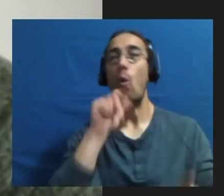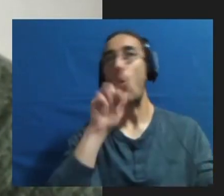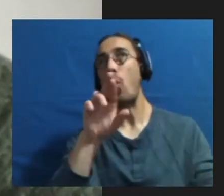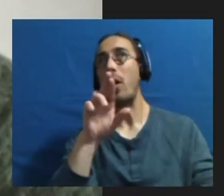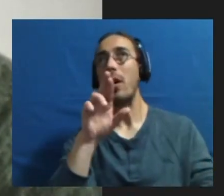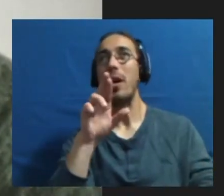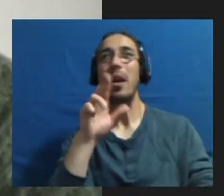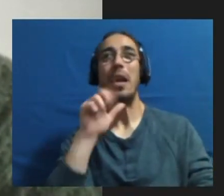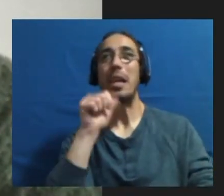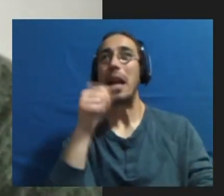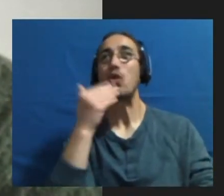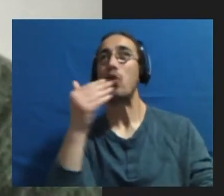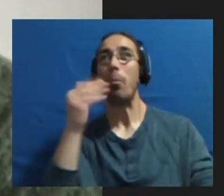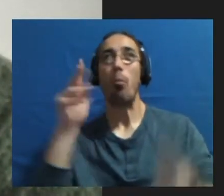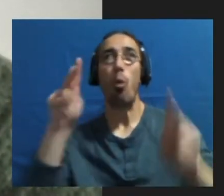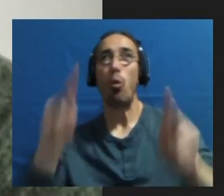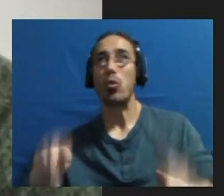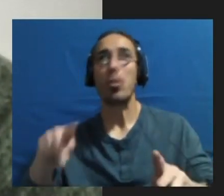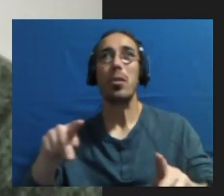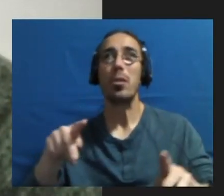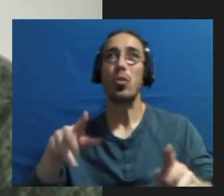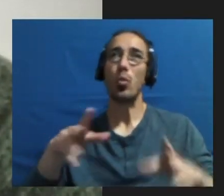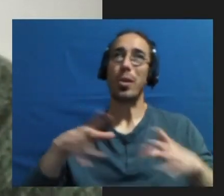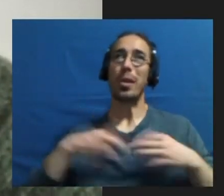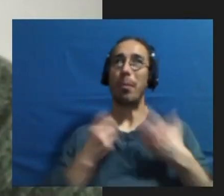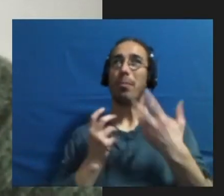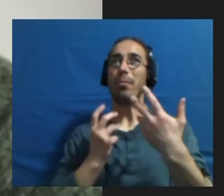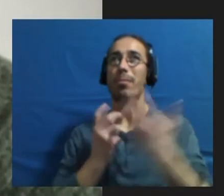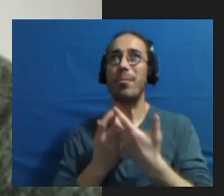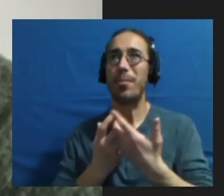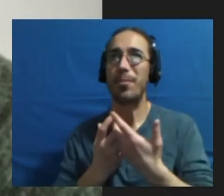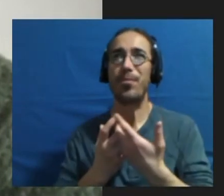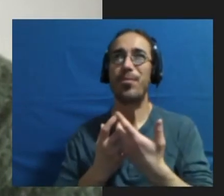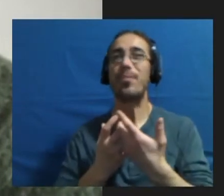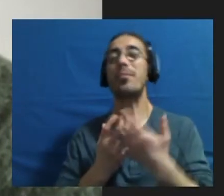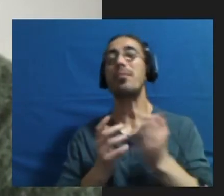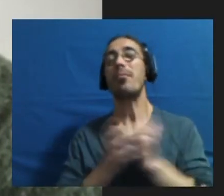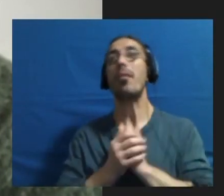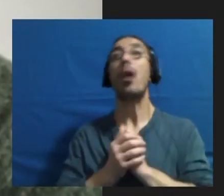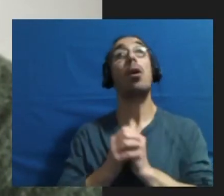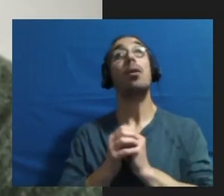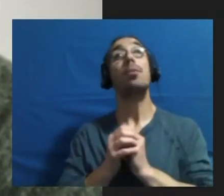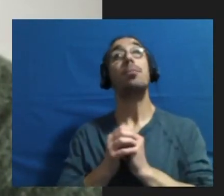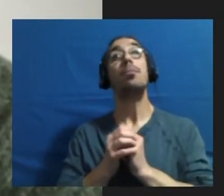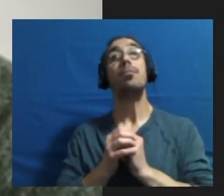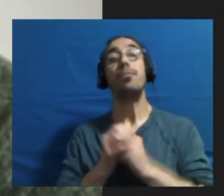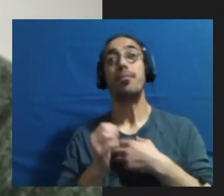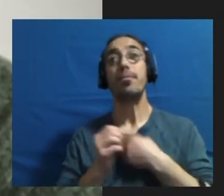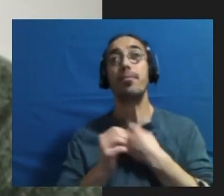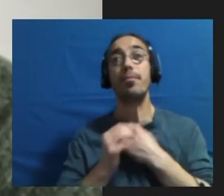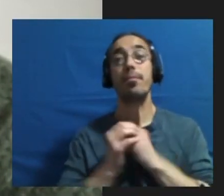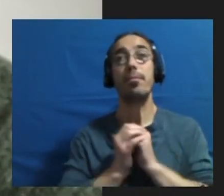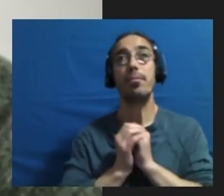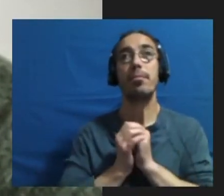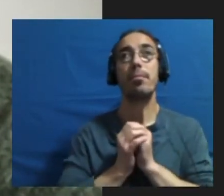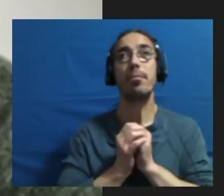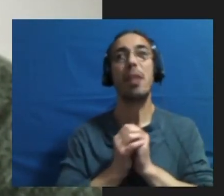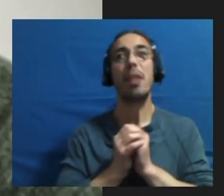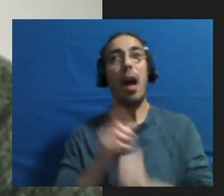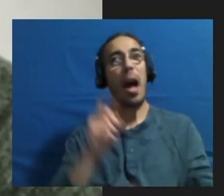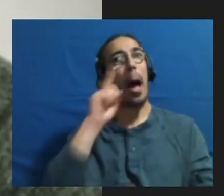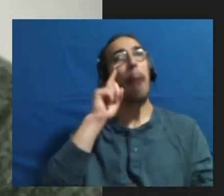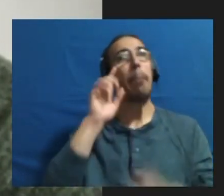And I think that fits into the idea of having